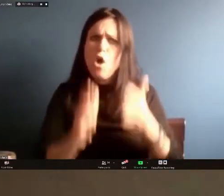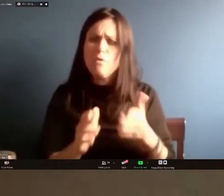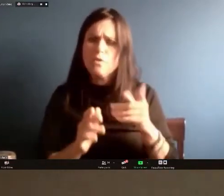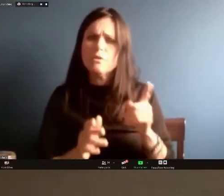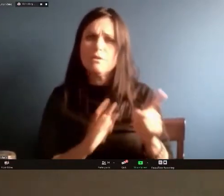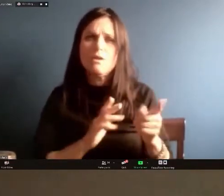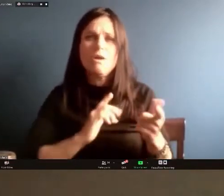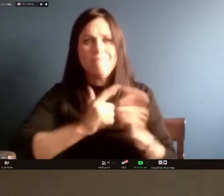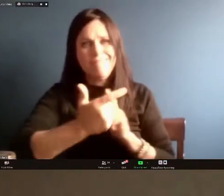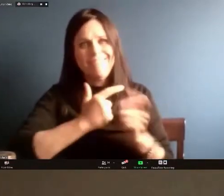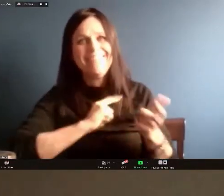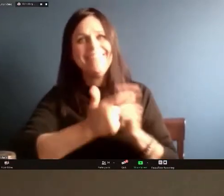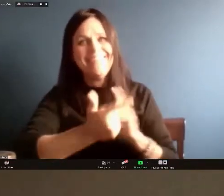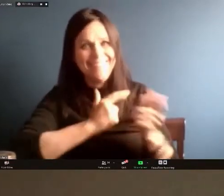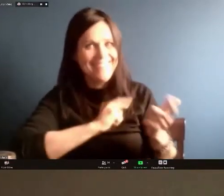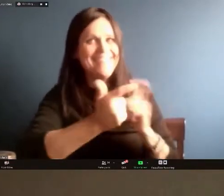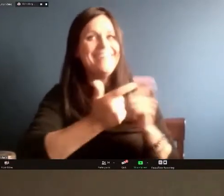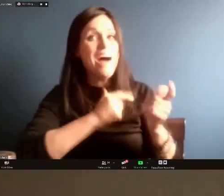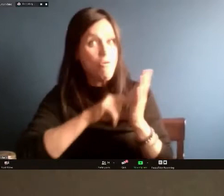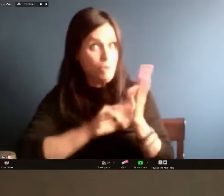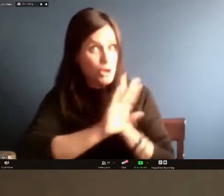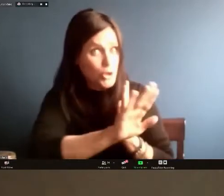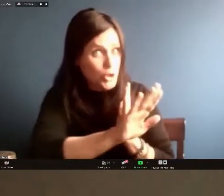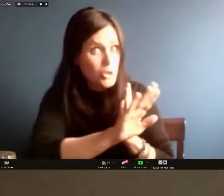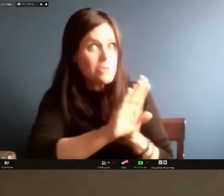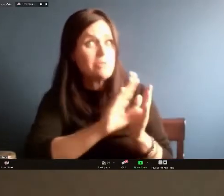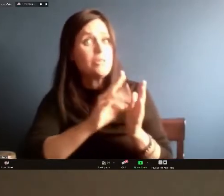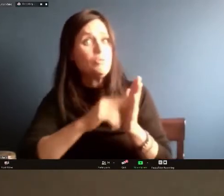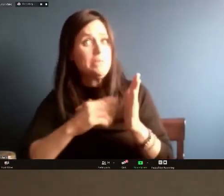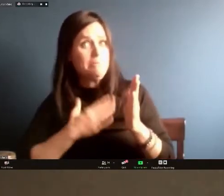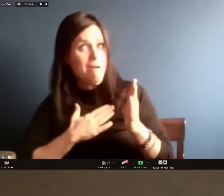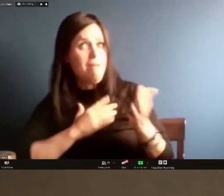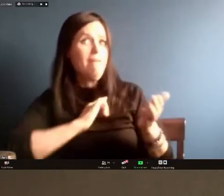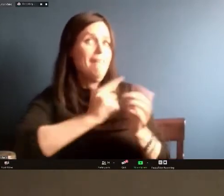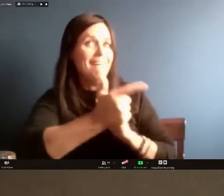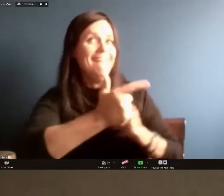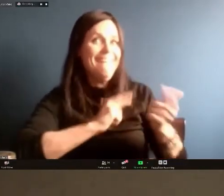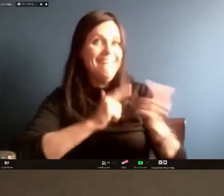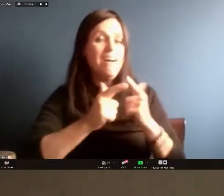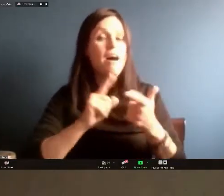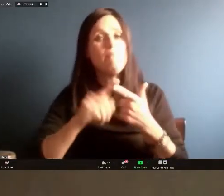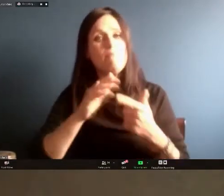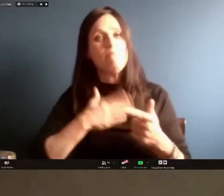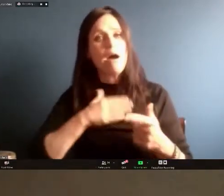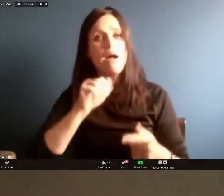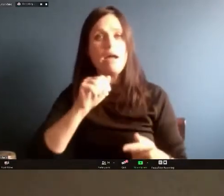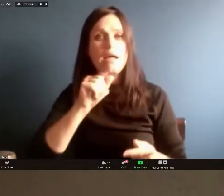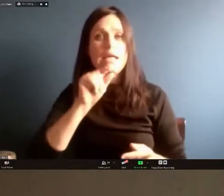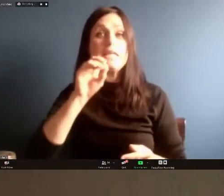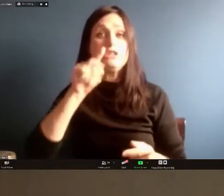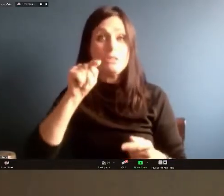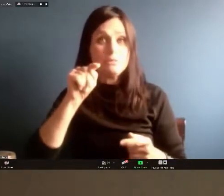exchange manuscripts quite frequently. And my agent, and I get notes from them.